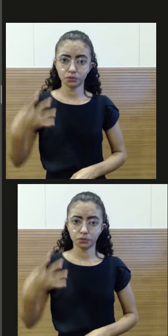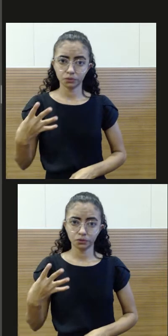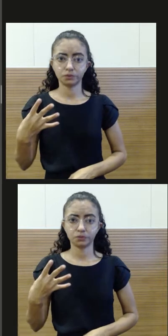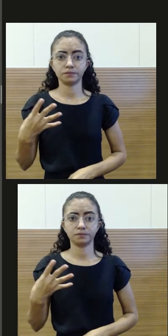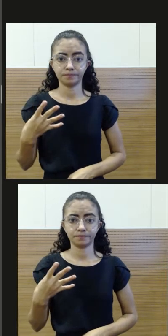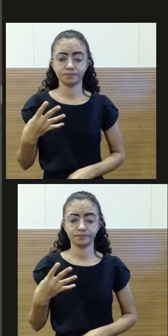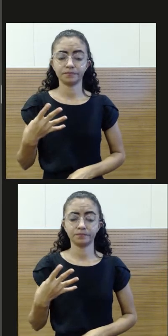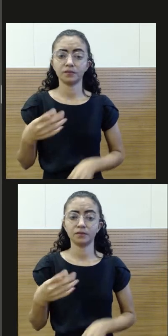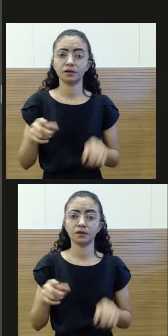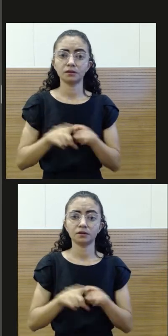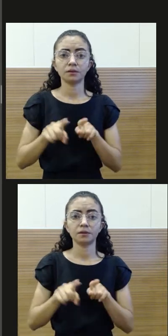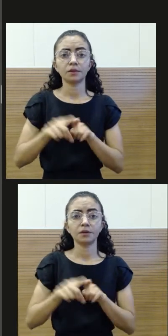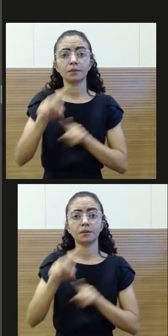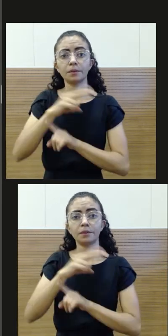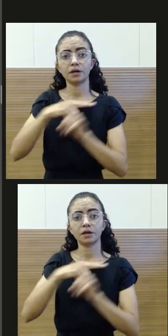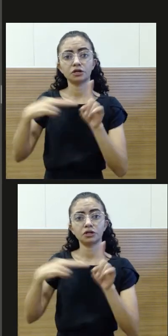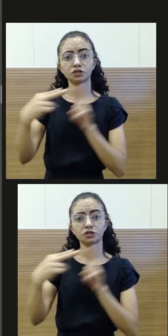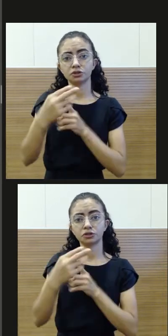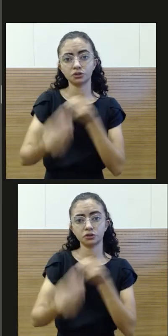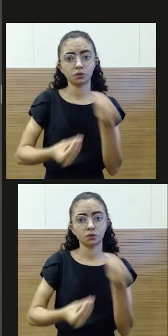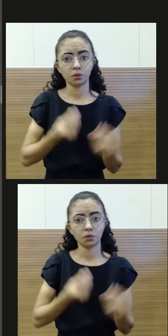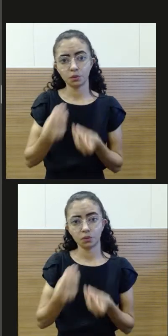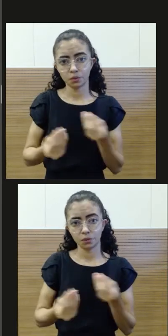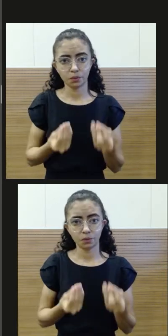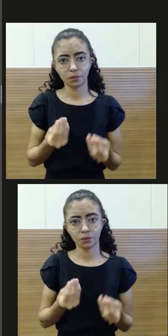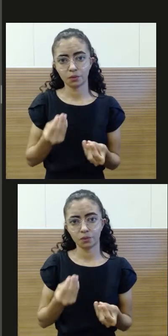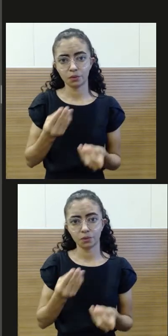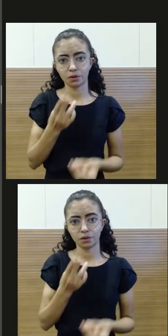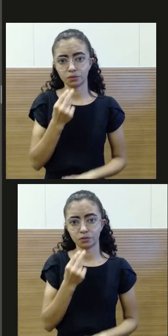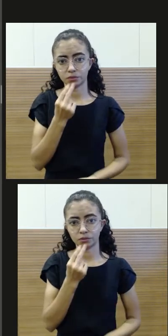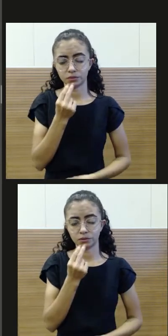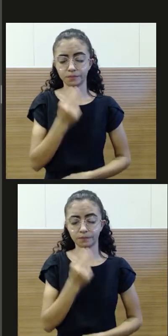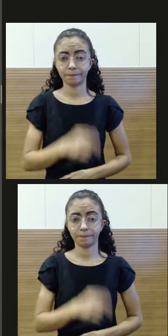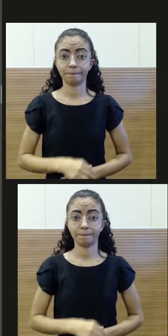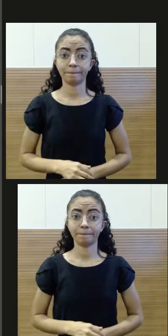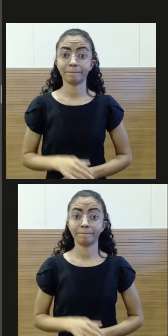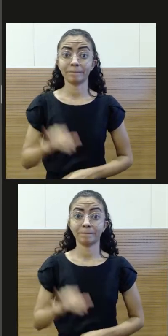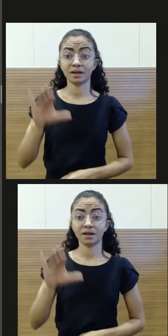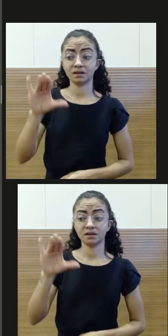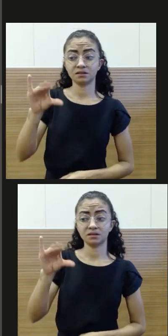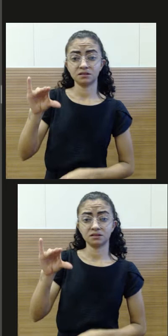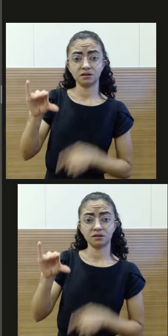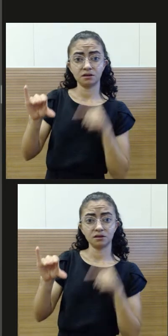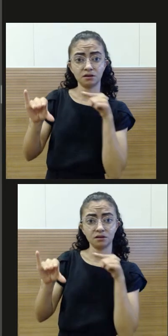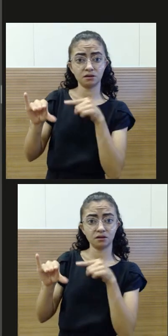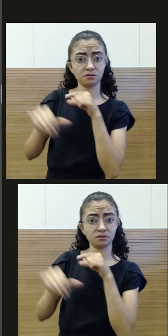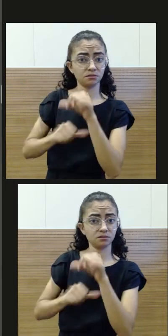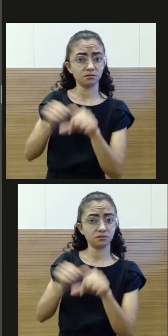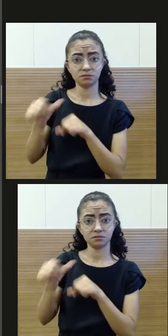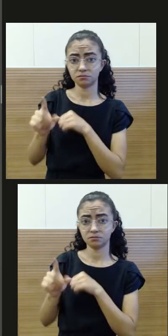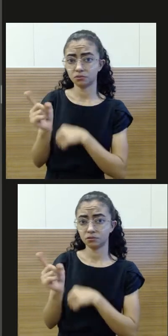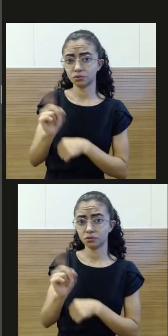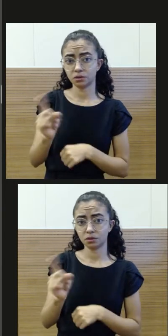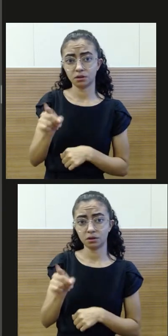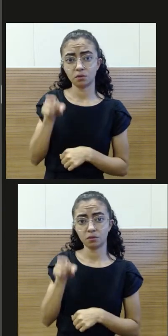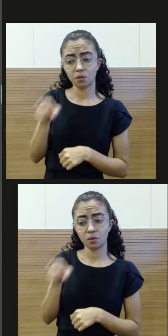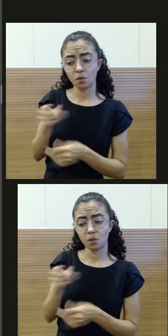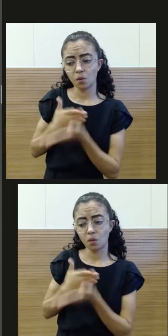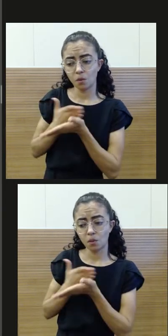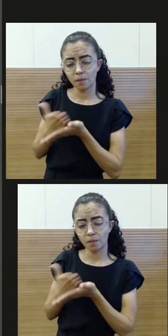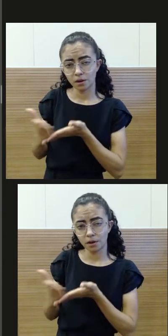No science is absolute. Sciences begin with ideas developed into general theories known